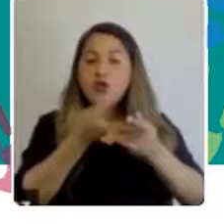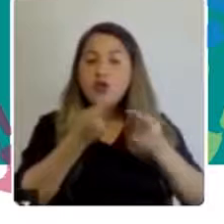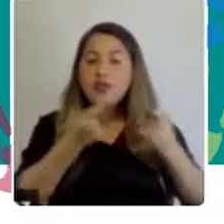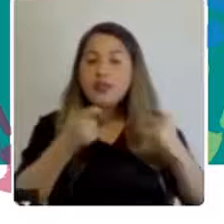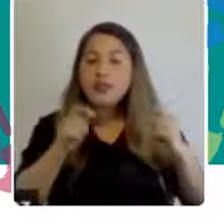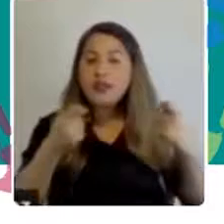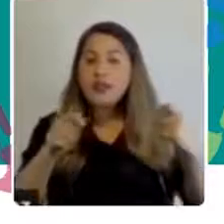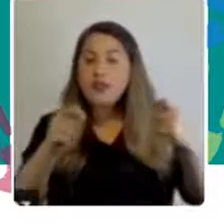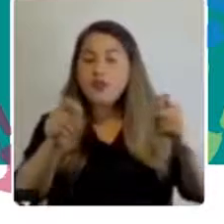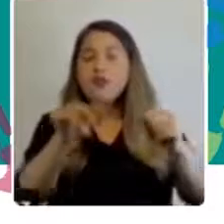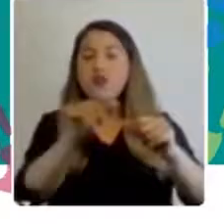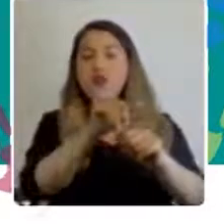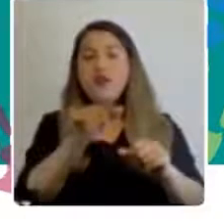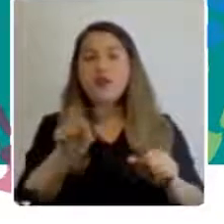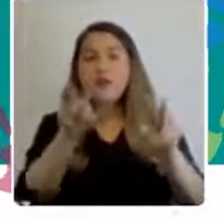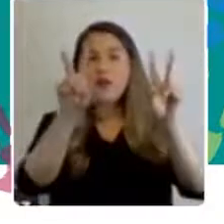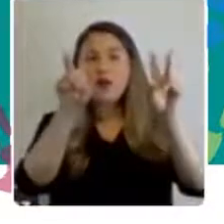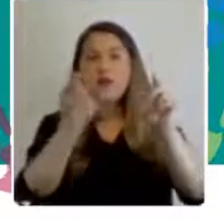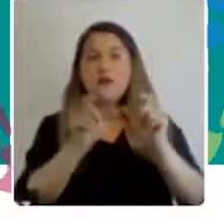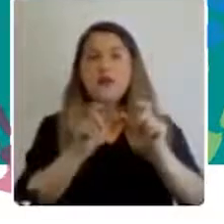basis. Europe